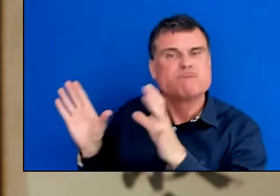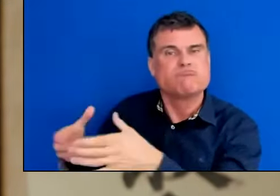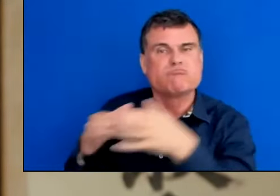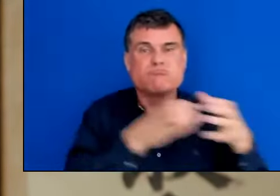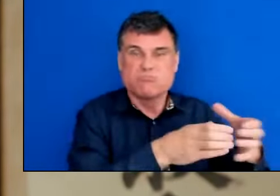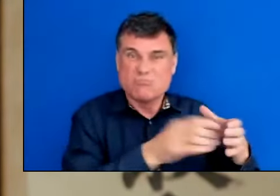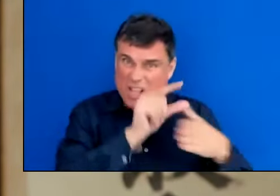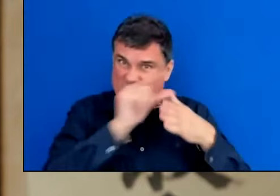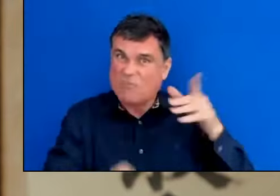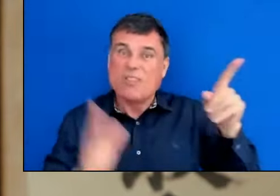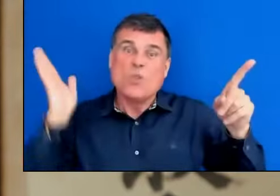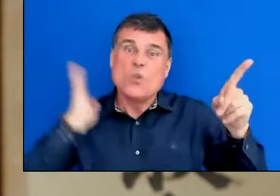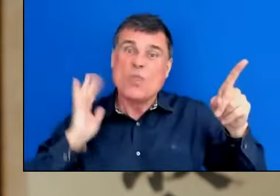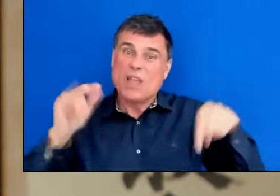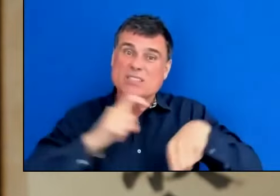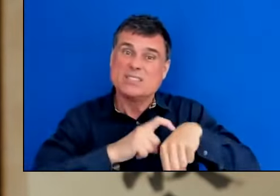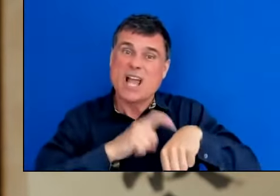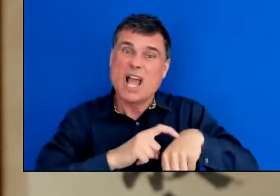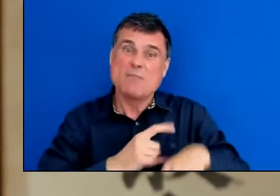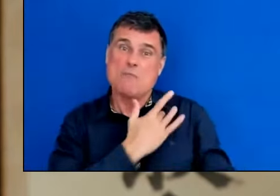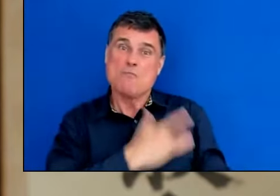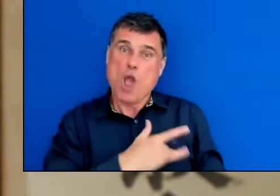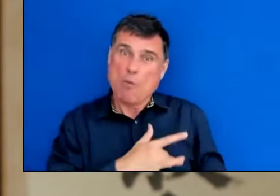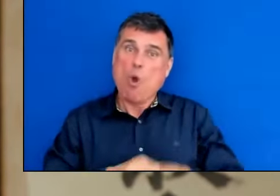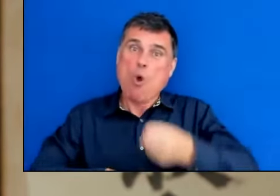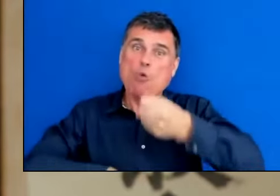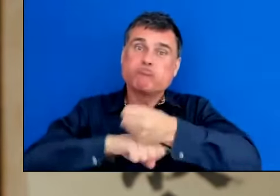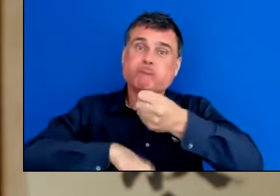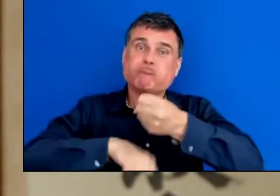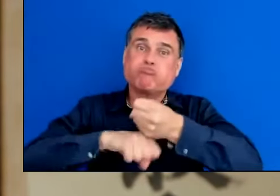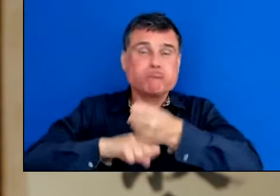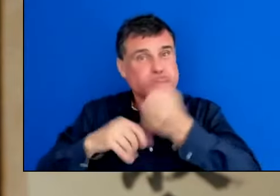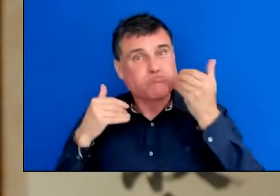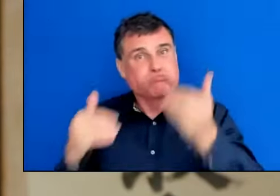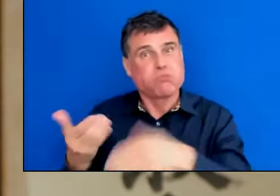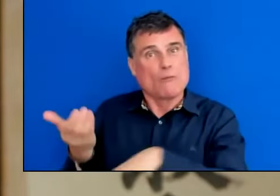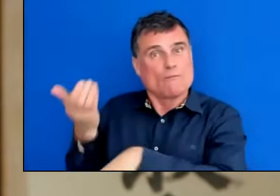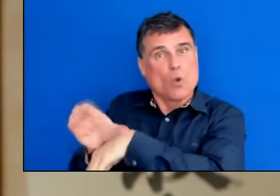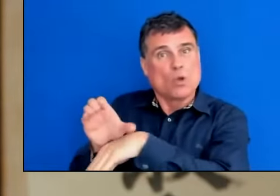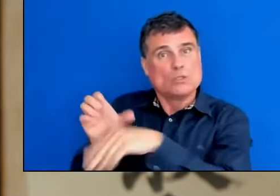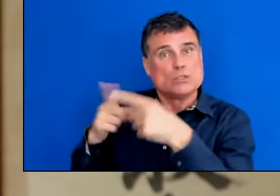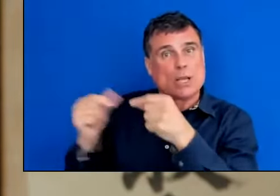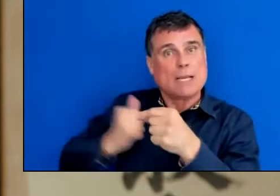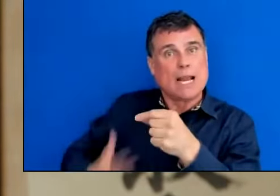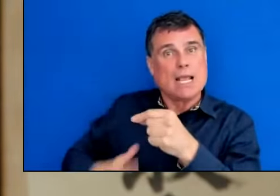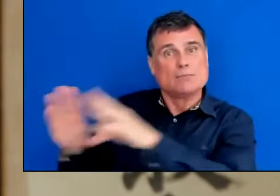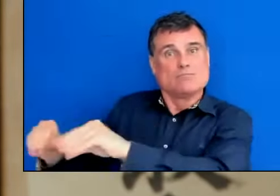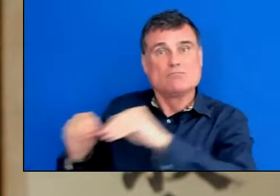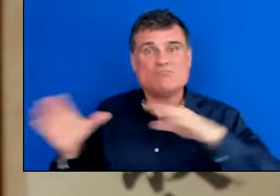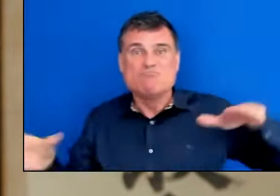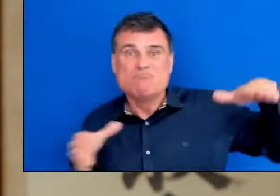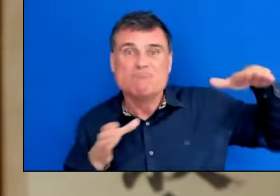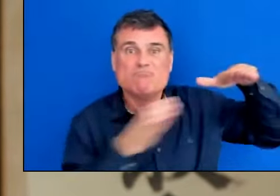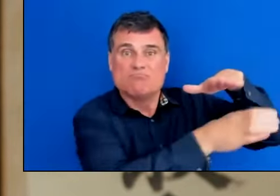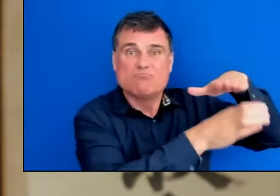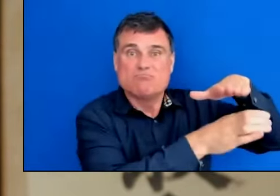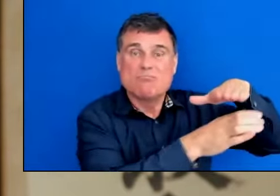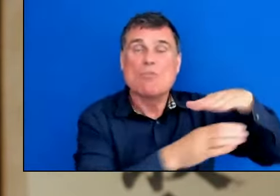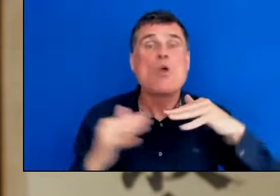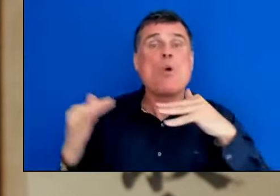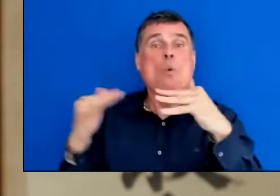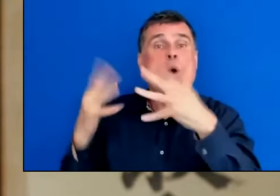to advocate for their incarceration in the province's interior years after the war end,